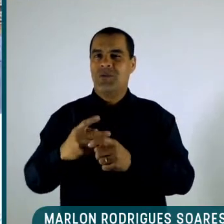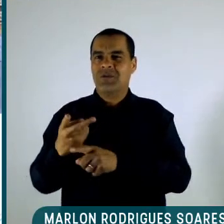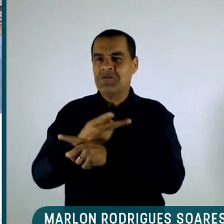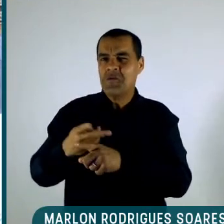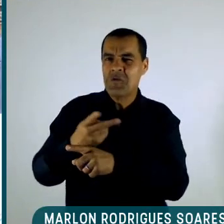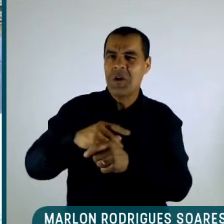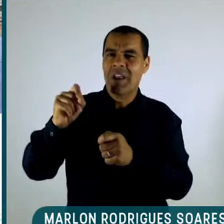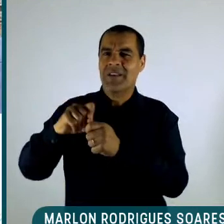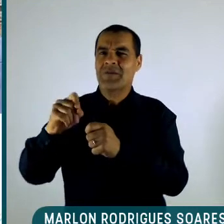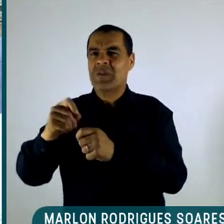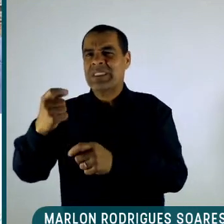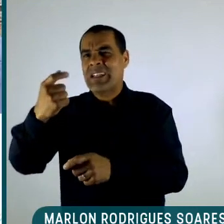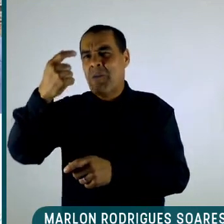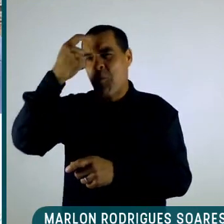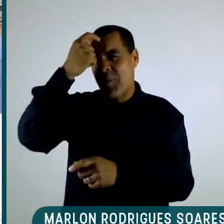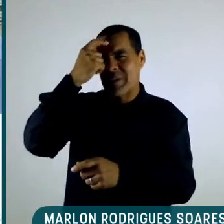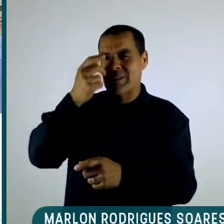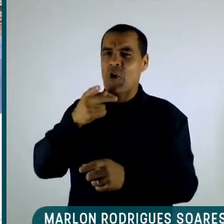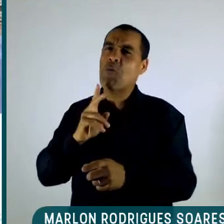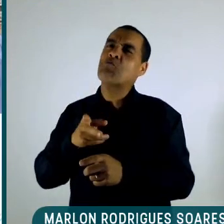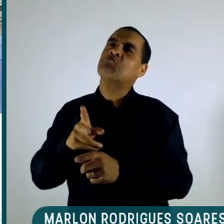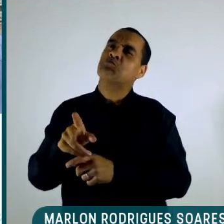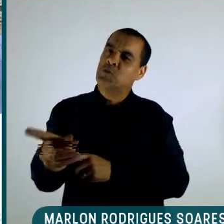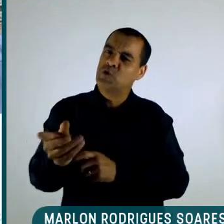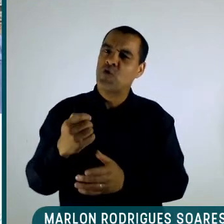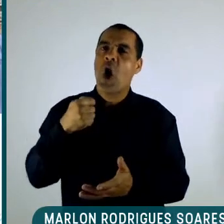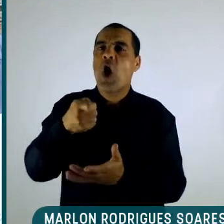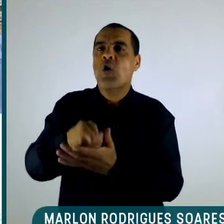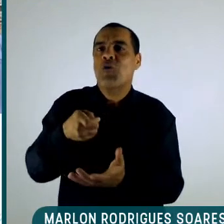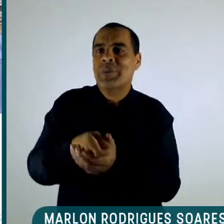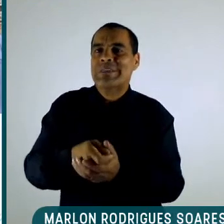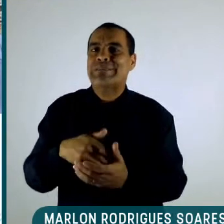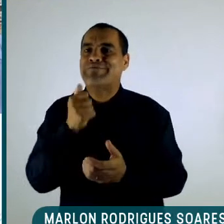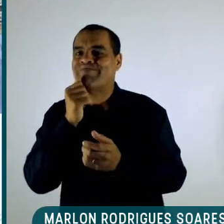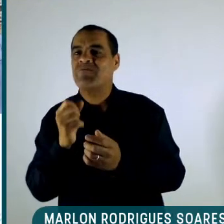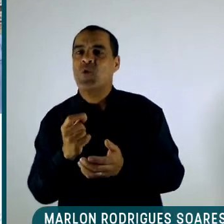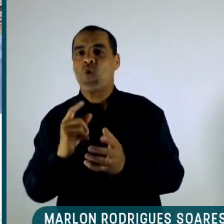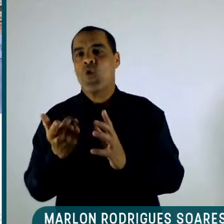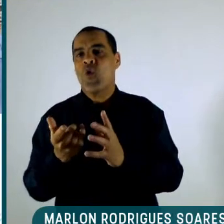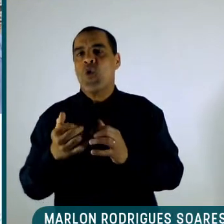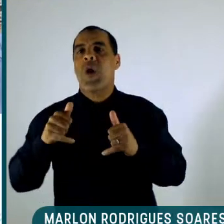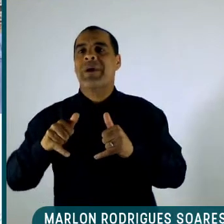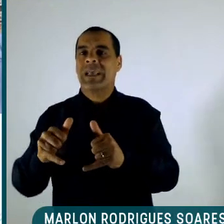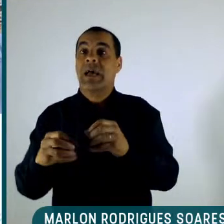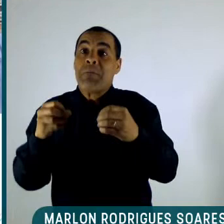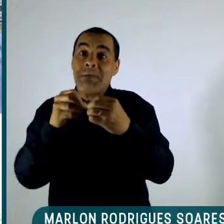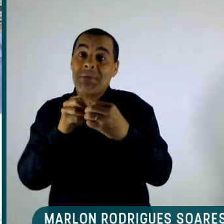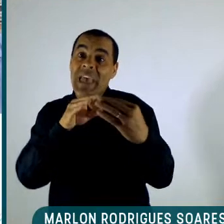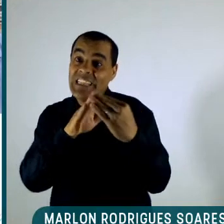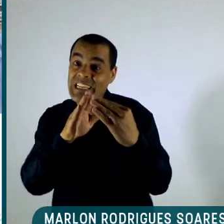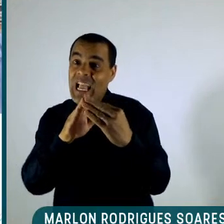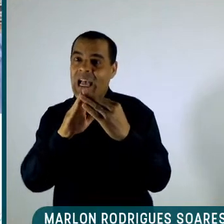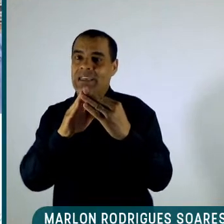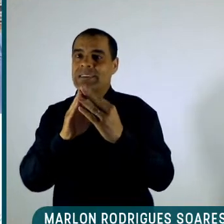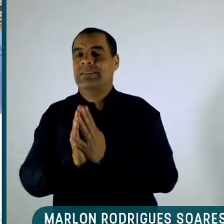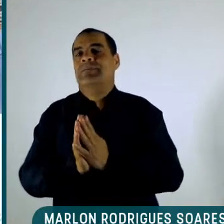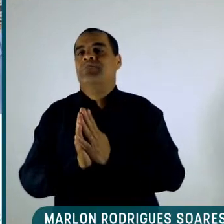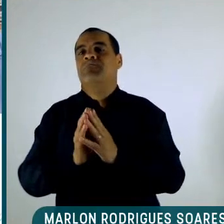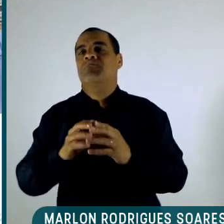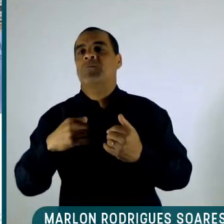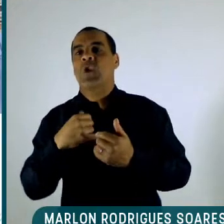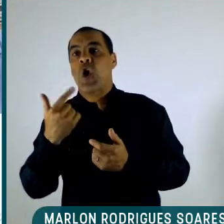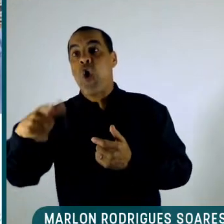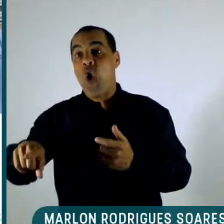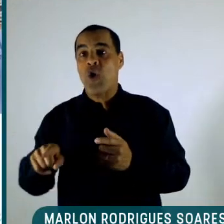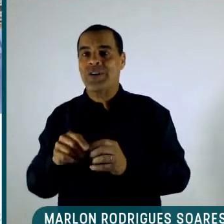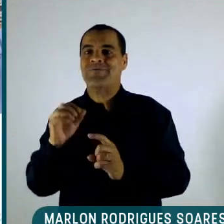to make the population continue buying in the local grocery store. The donations may come through local grocery